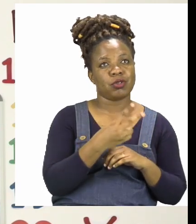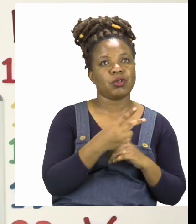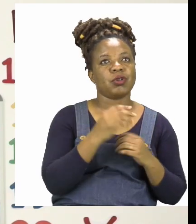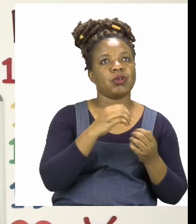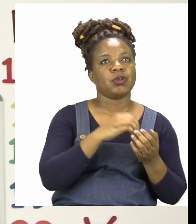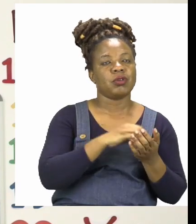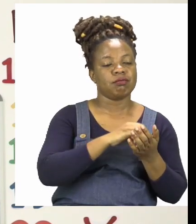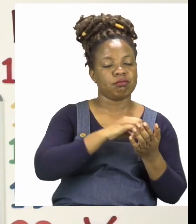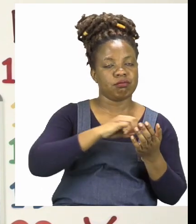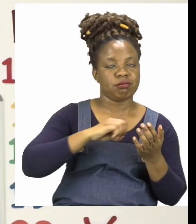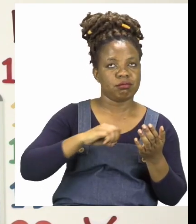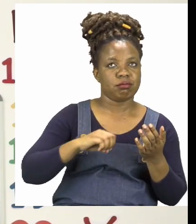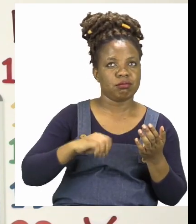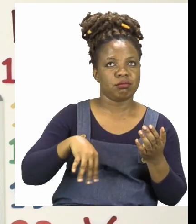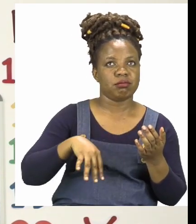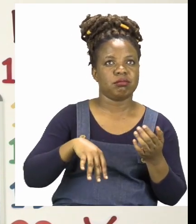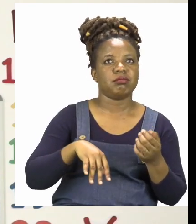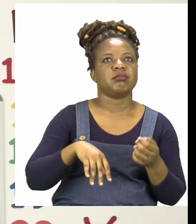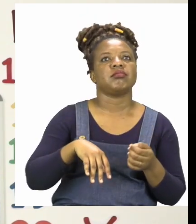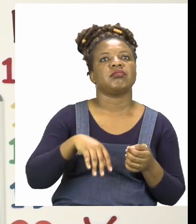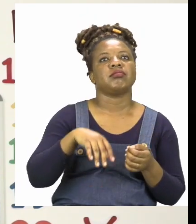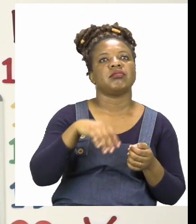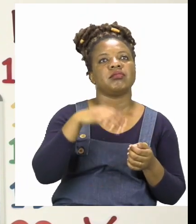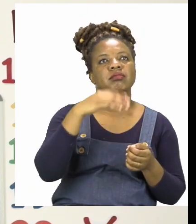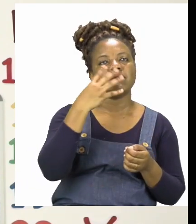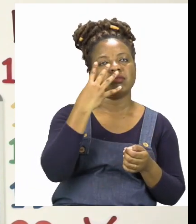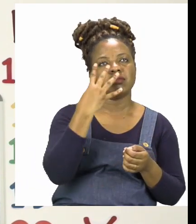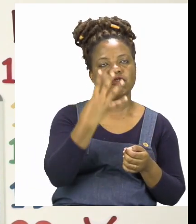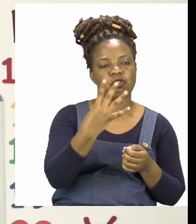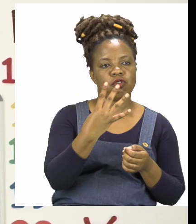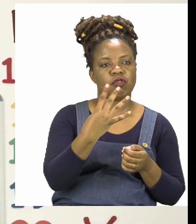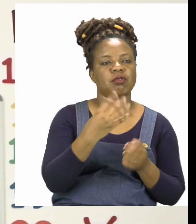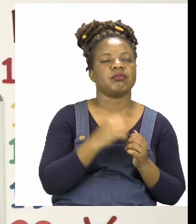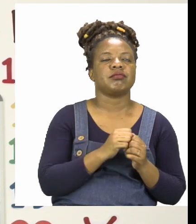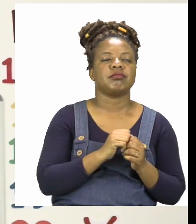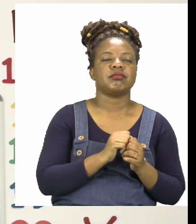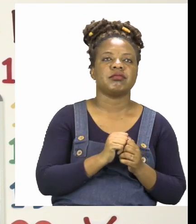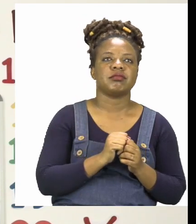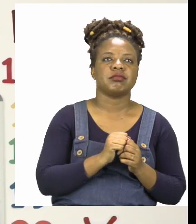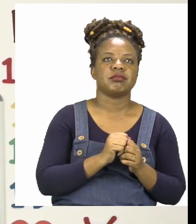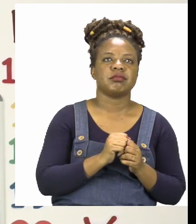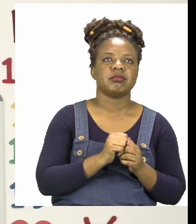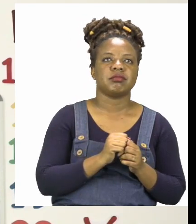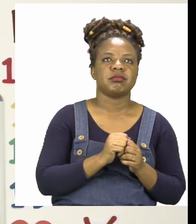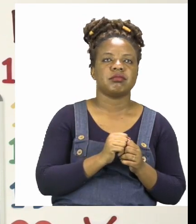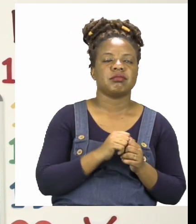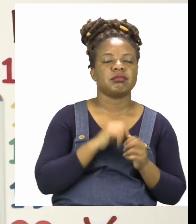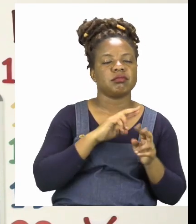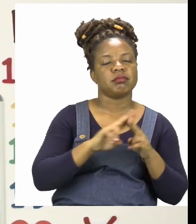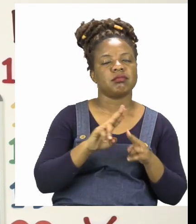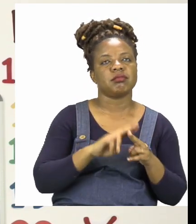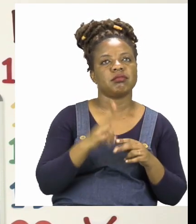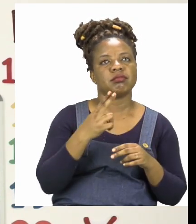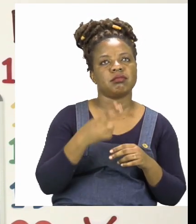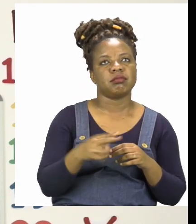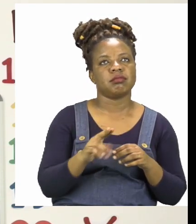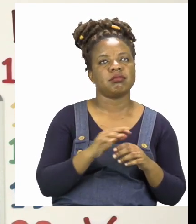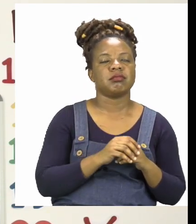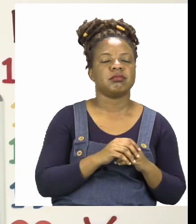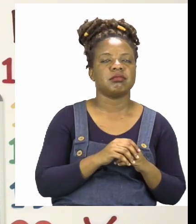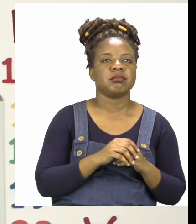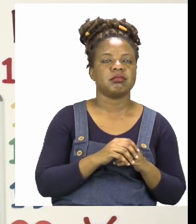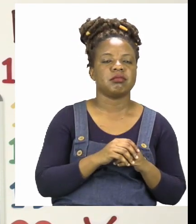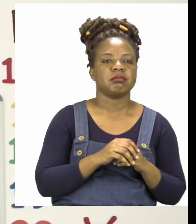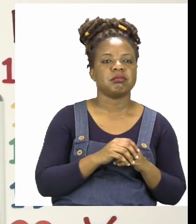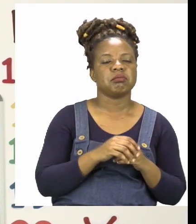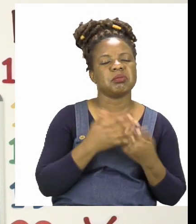to subtract, counting backwards 4 times. Take your time with both of them. And if you're not sure or